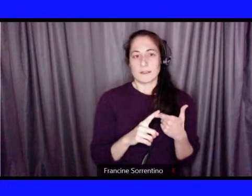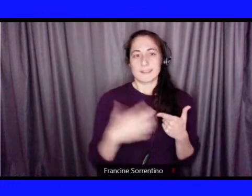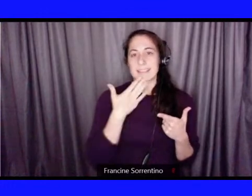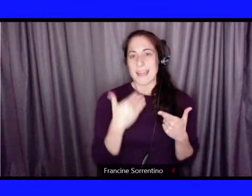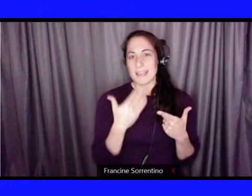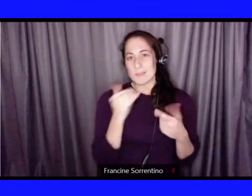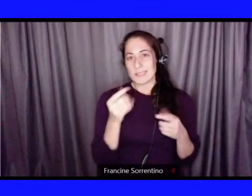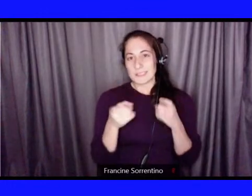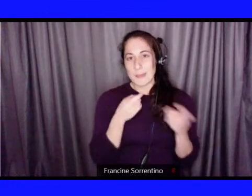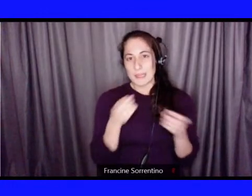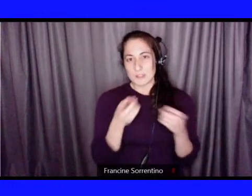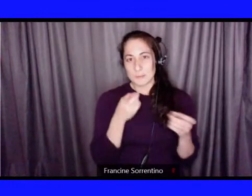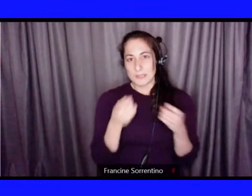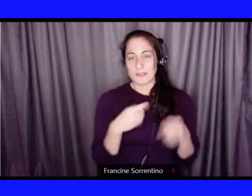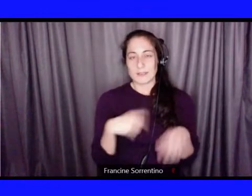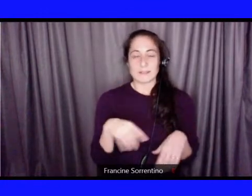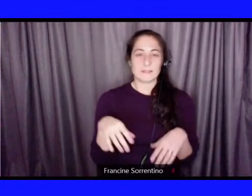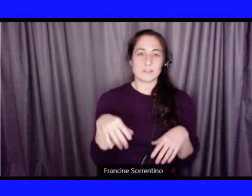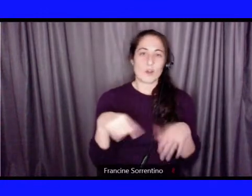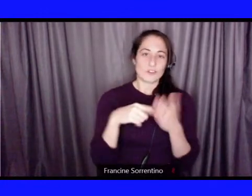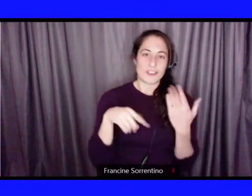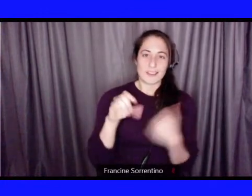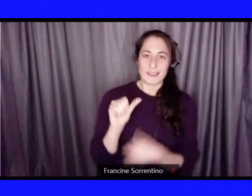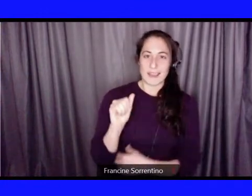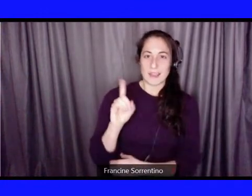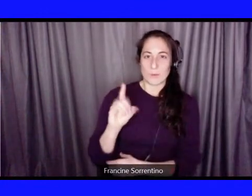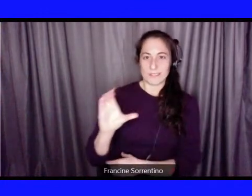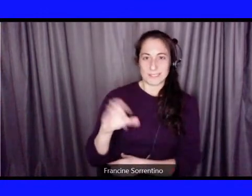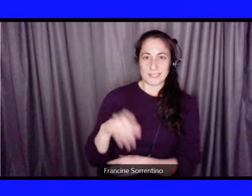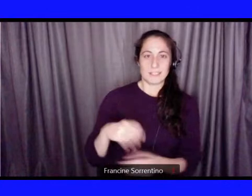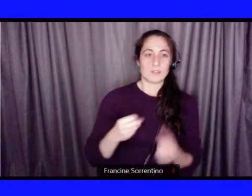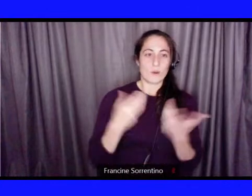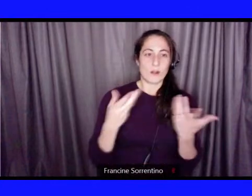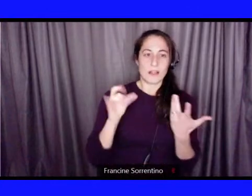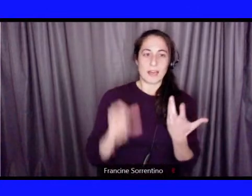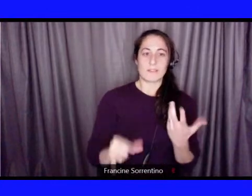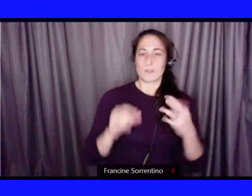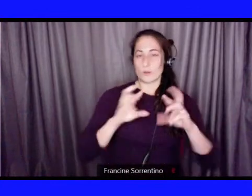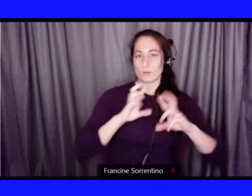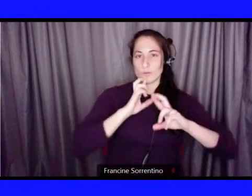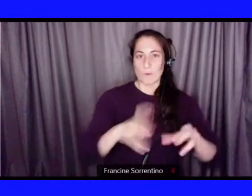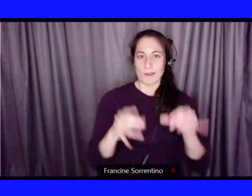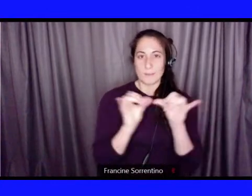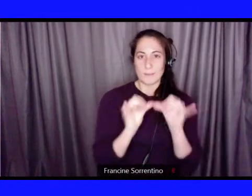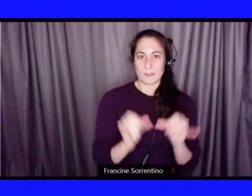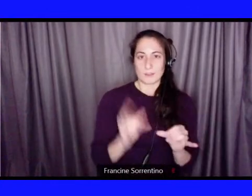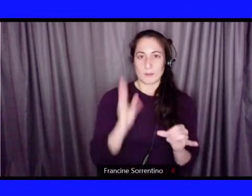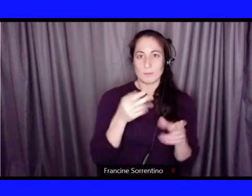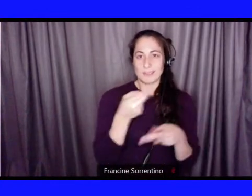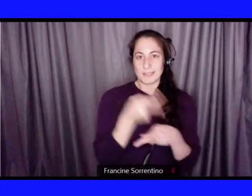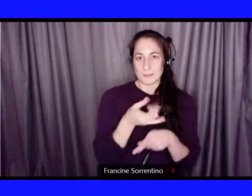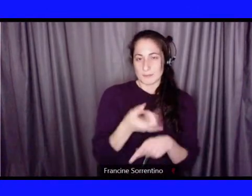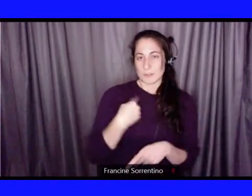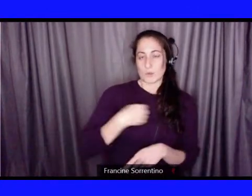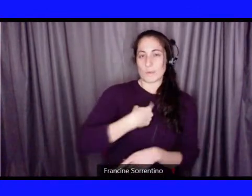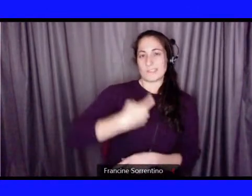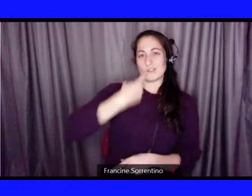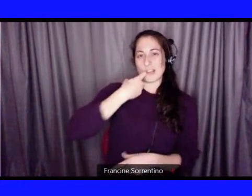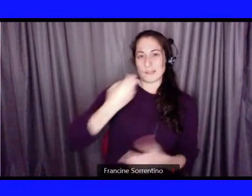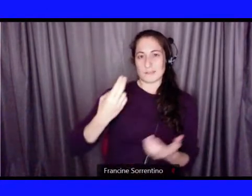most hospitals in the country. Premier's is about 165